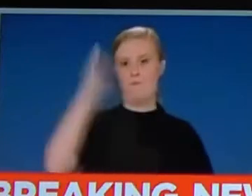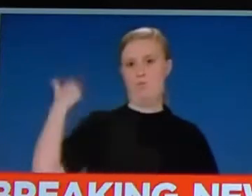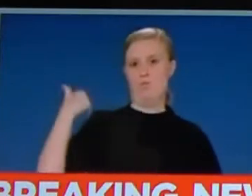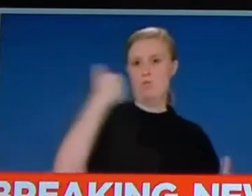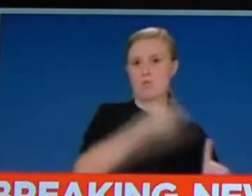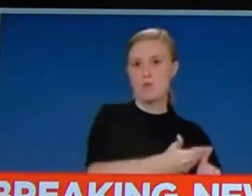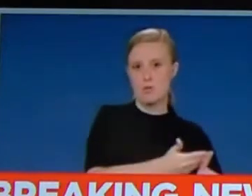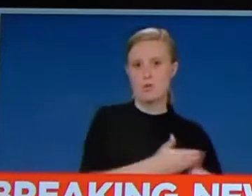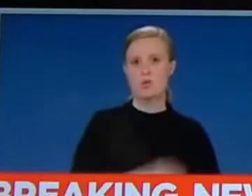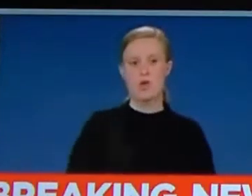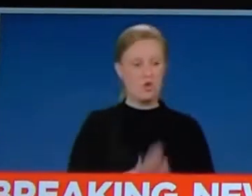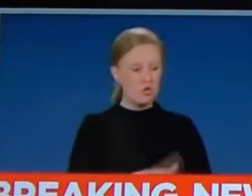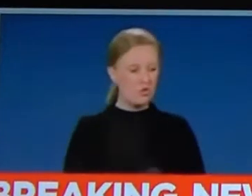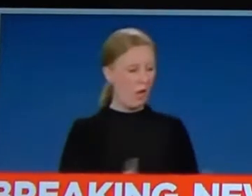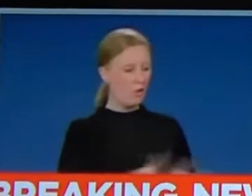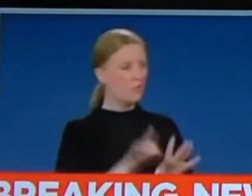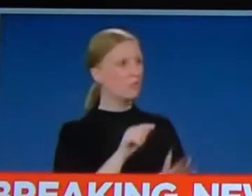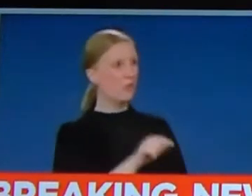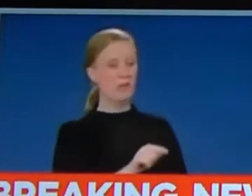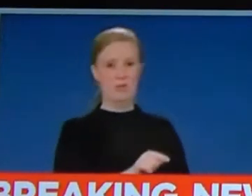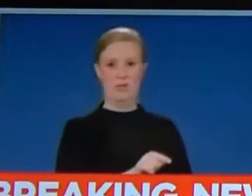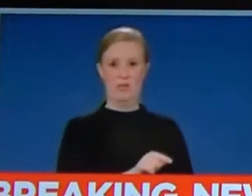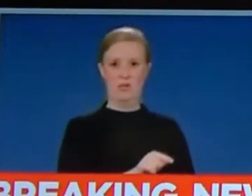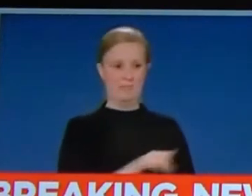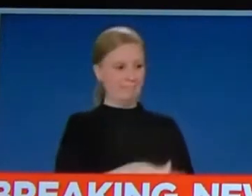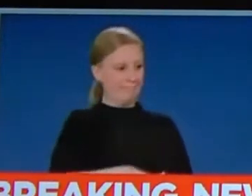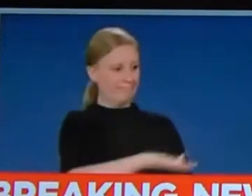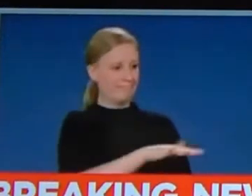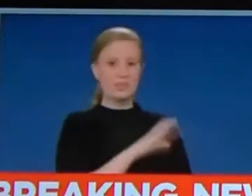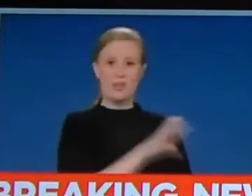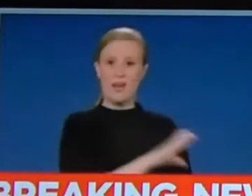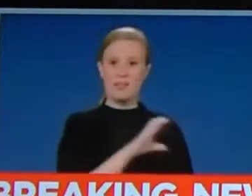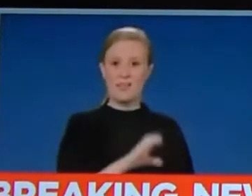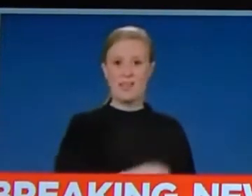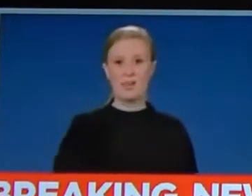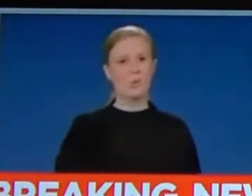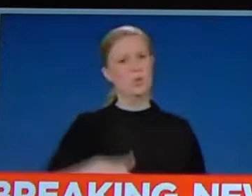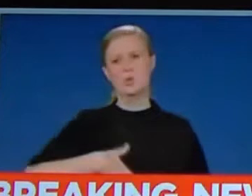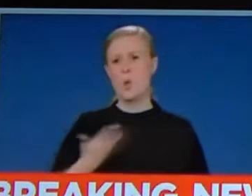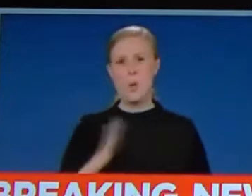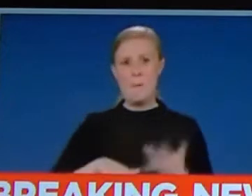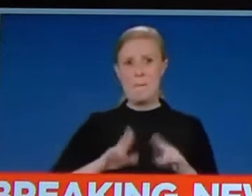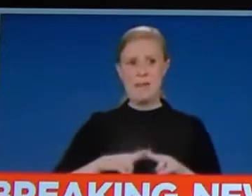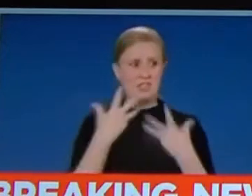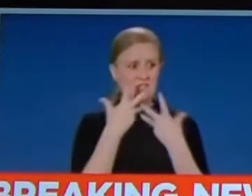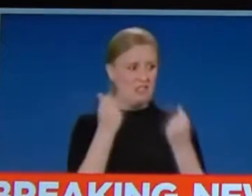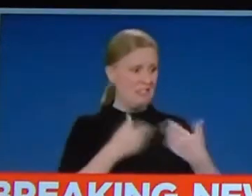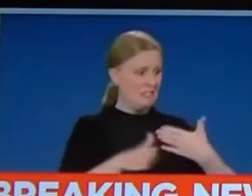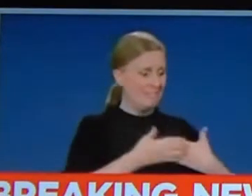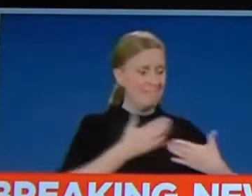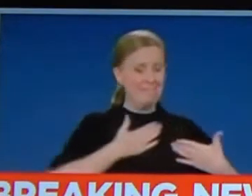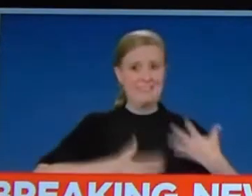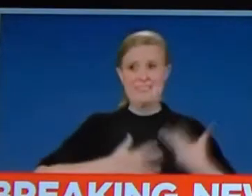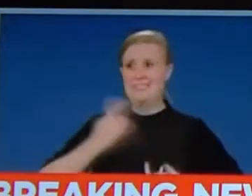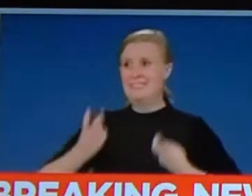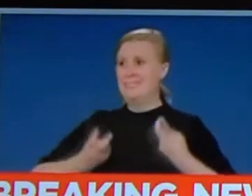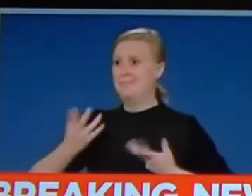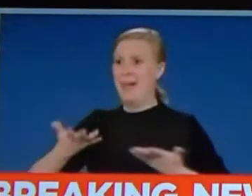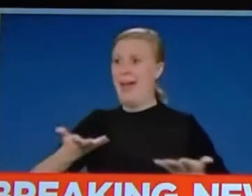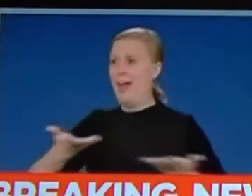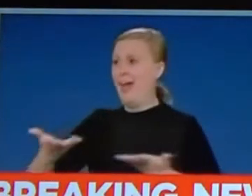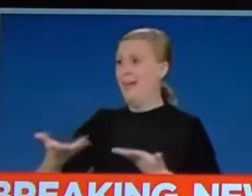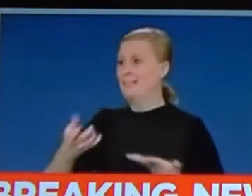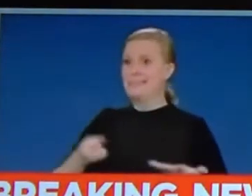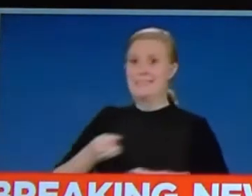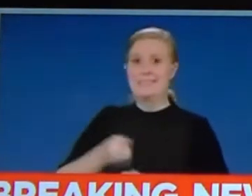concern about trying to look for new care for your children. The way it will work is that we will